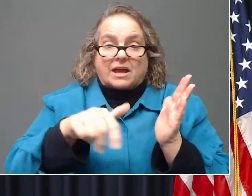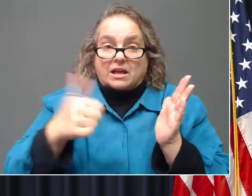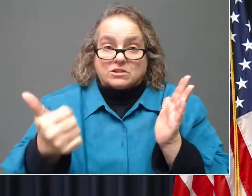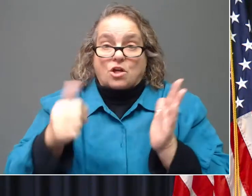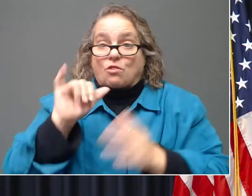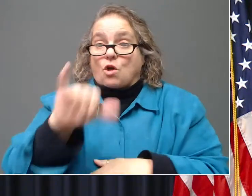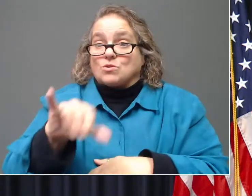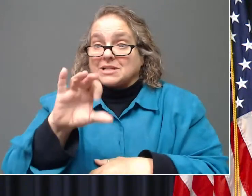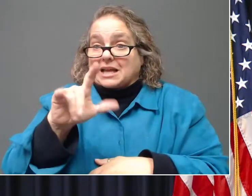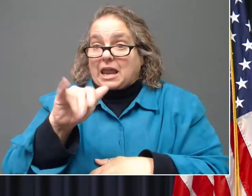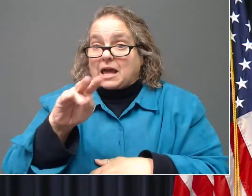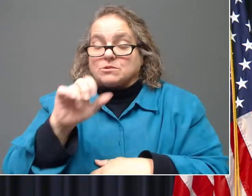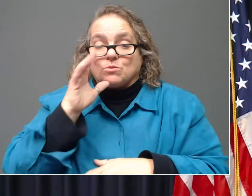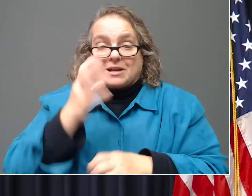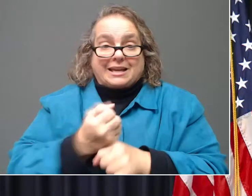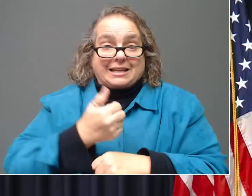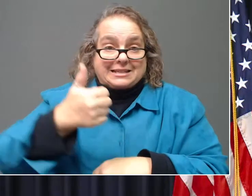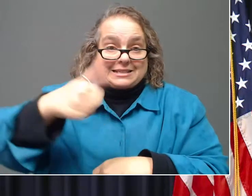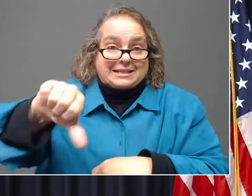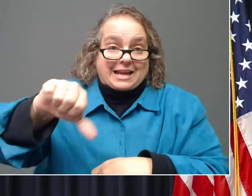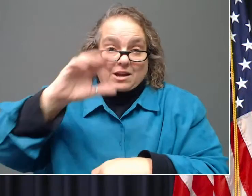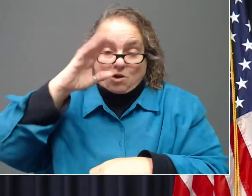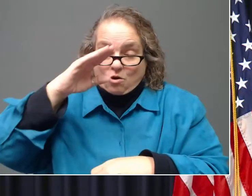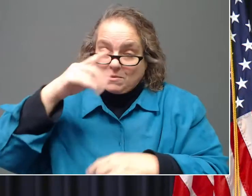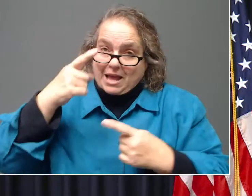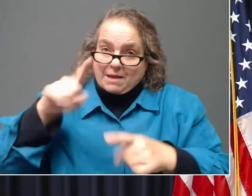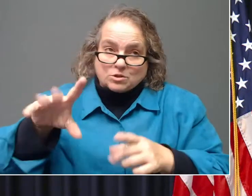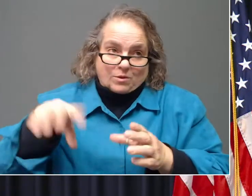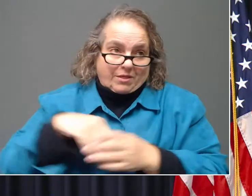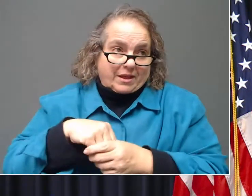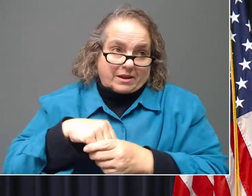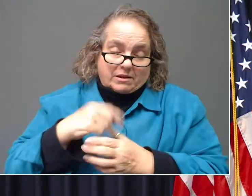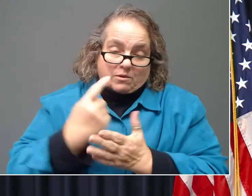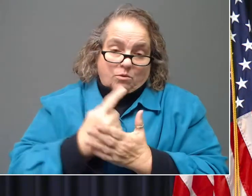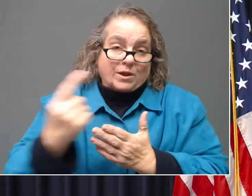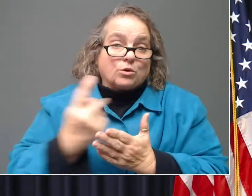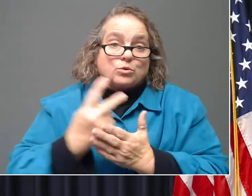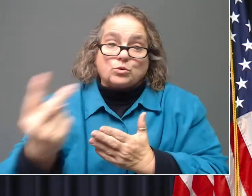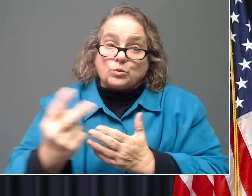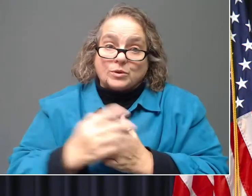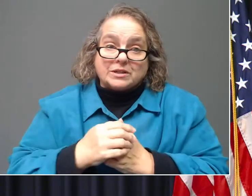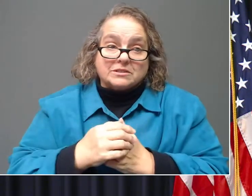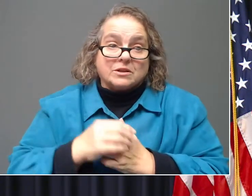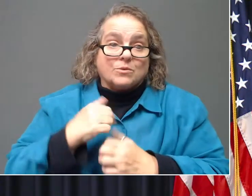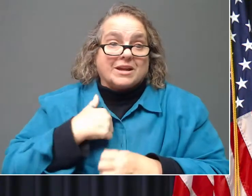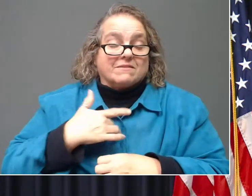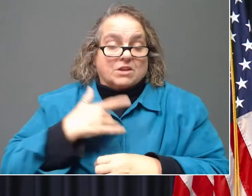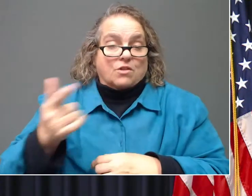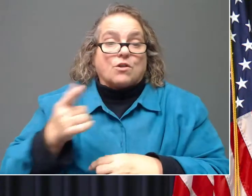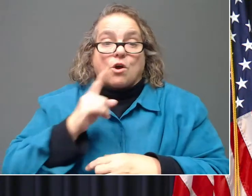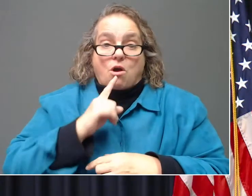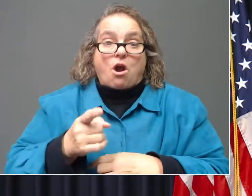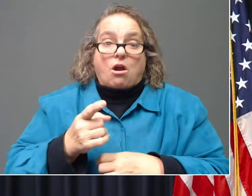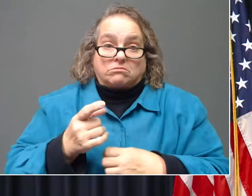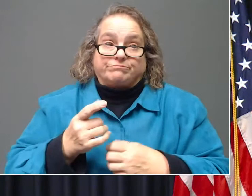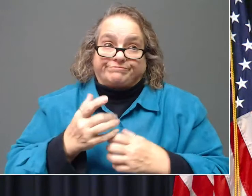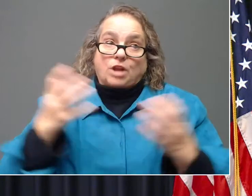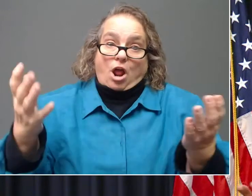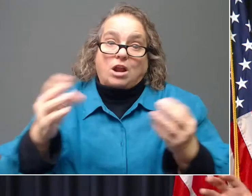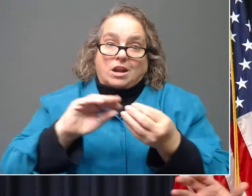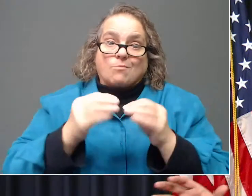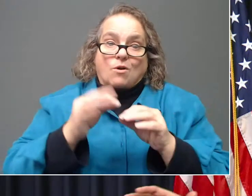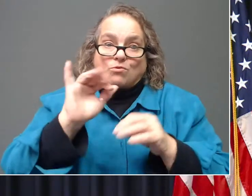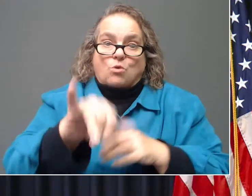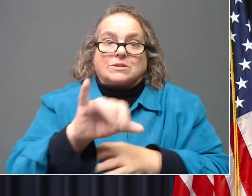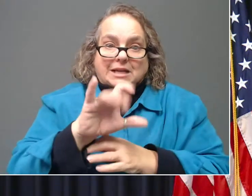denied. I hope it happens here in the next week or so. We believe there are a significant number of those claims. And what that'll do